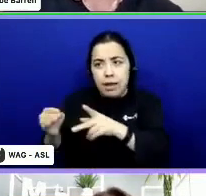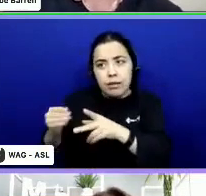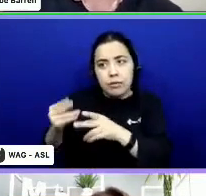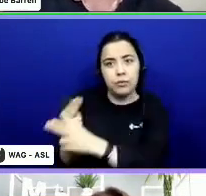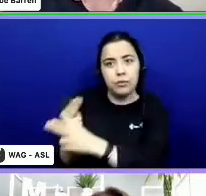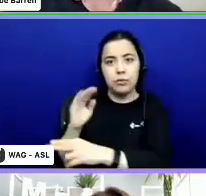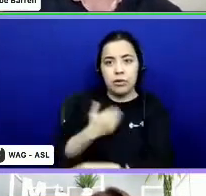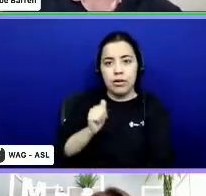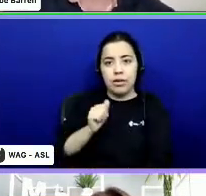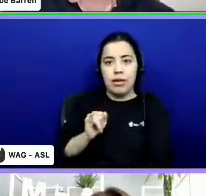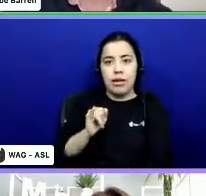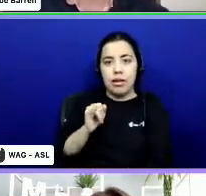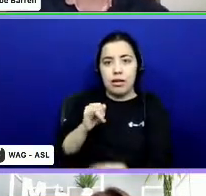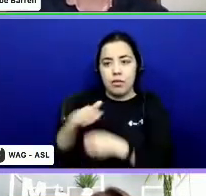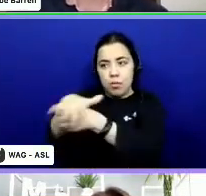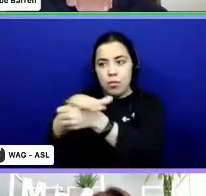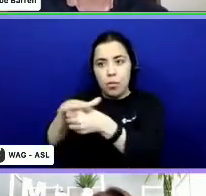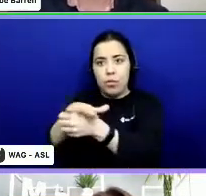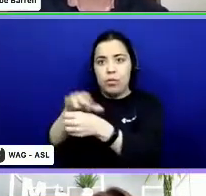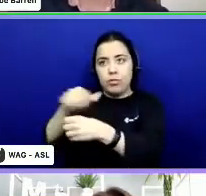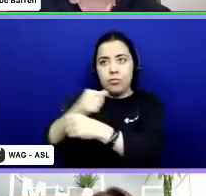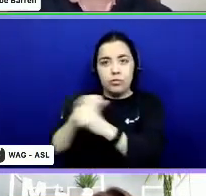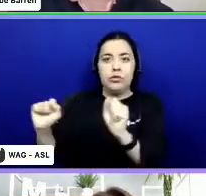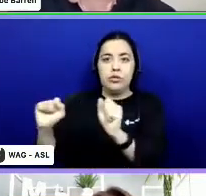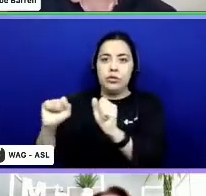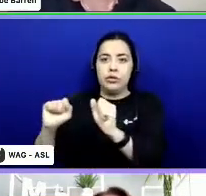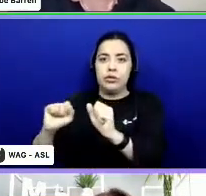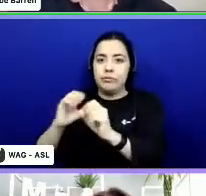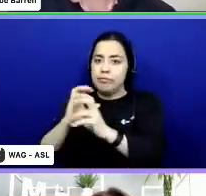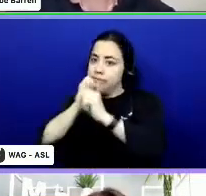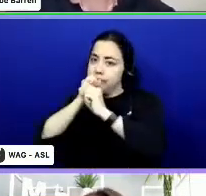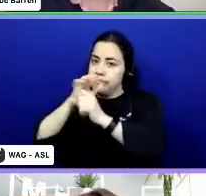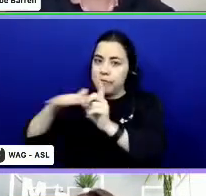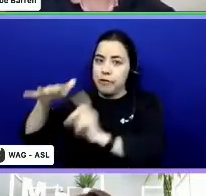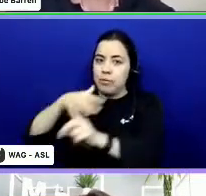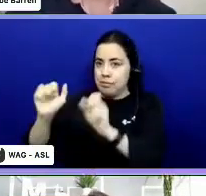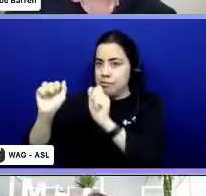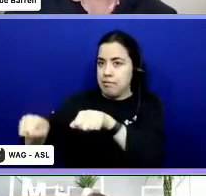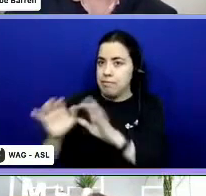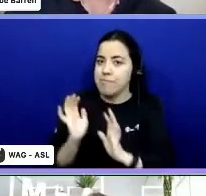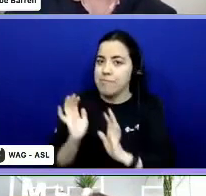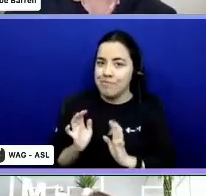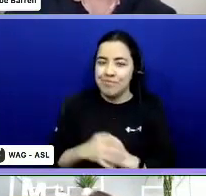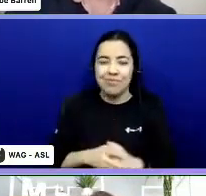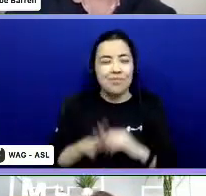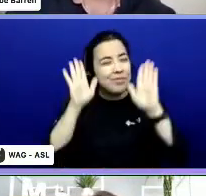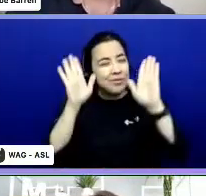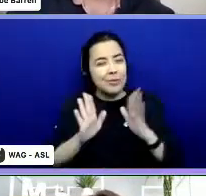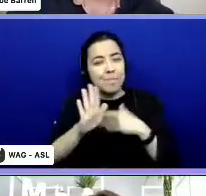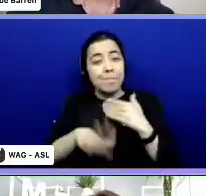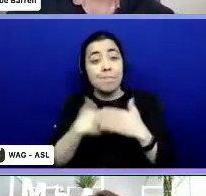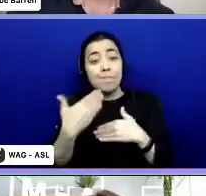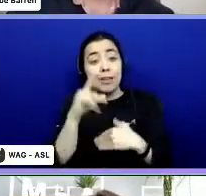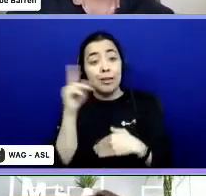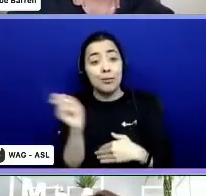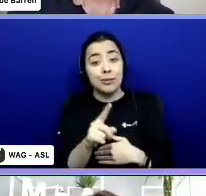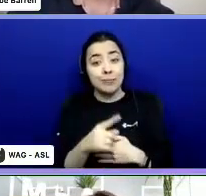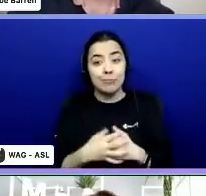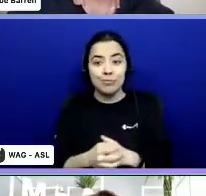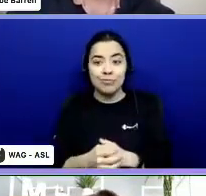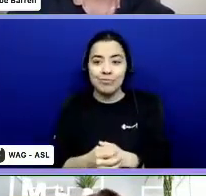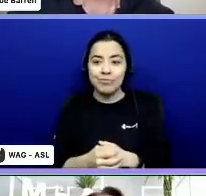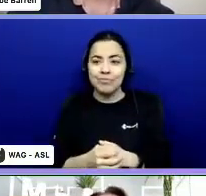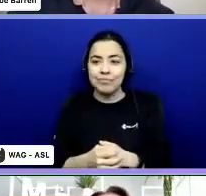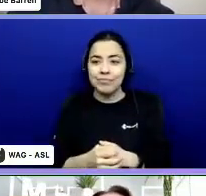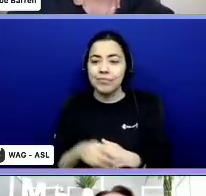our AI locally in a secure environment. Great. Next question. How